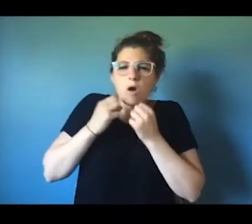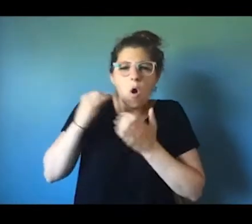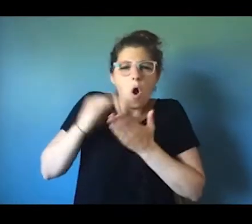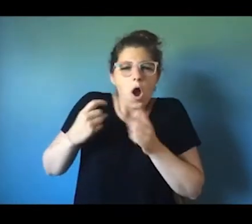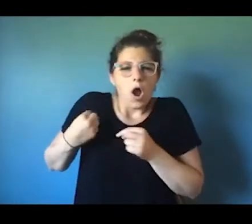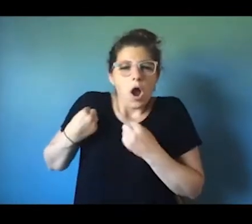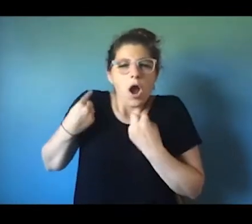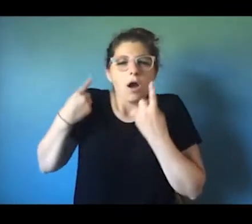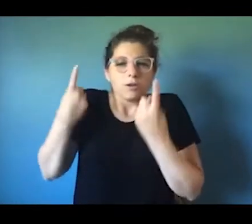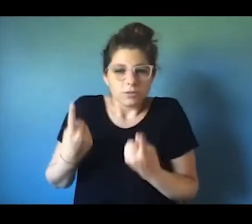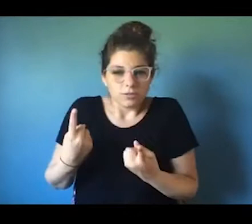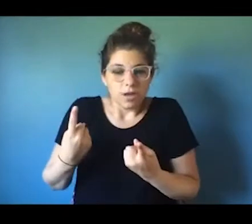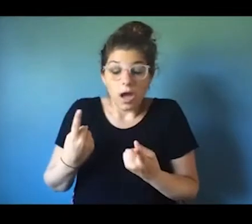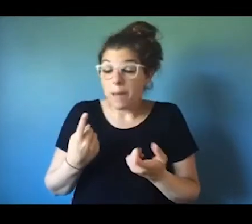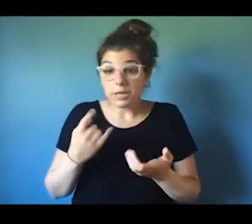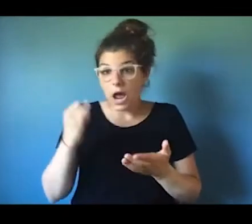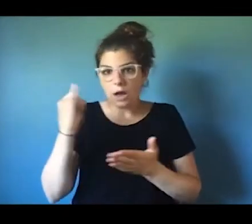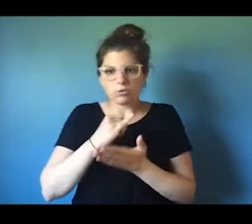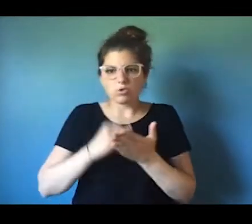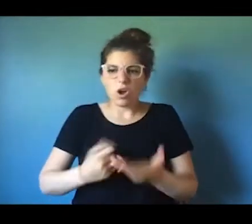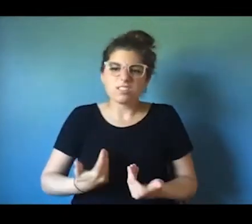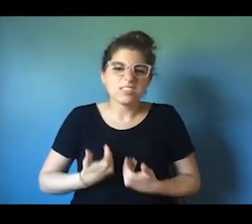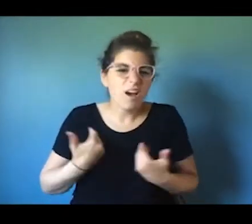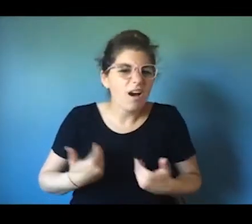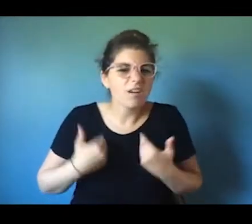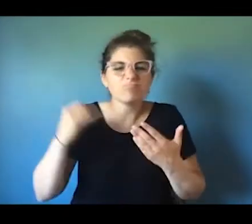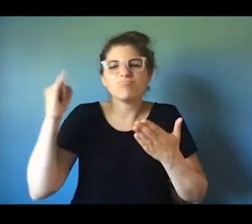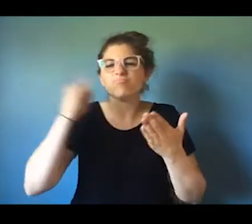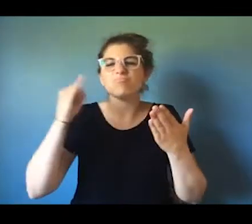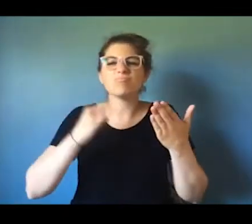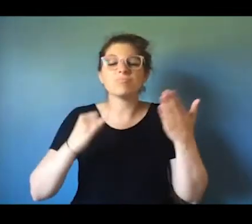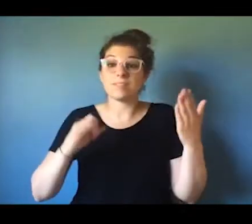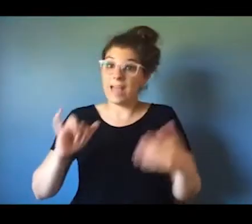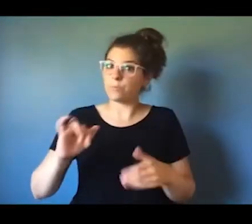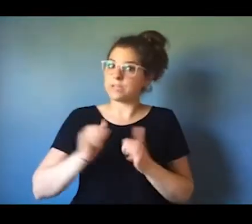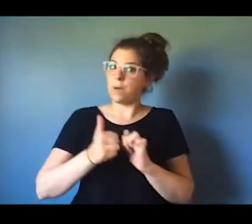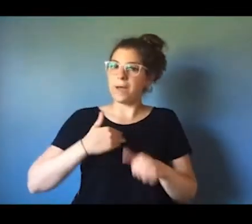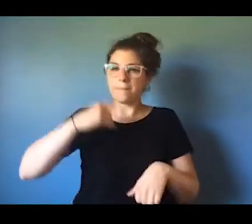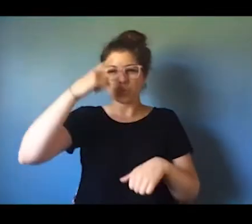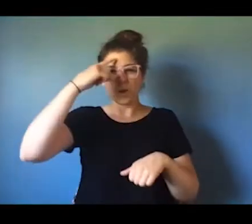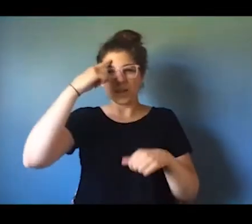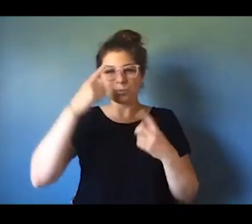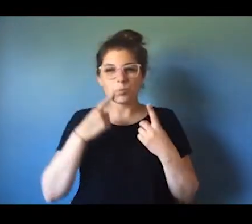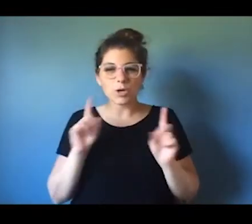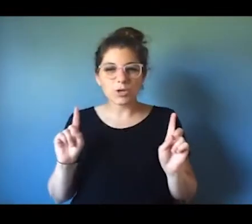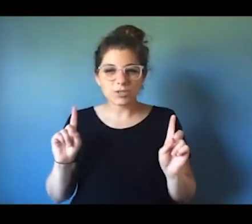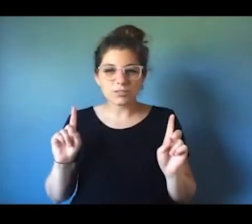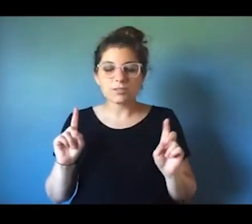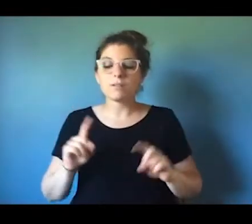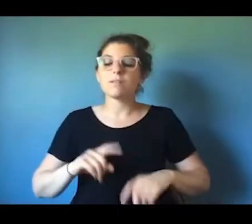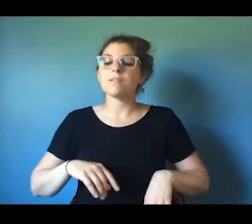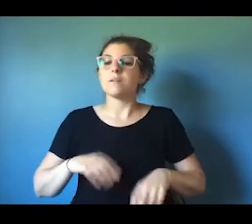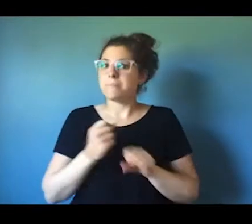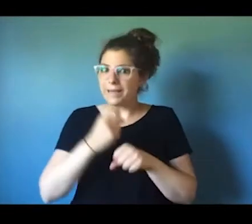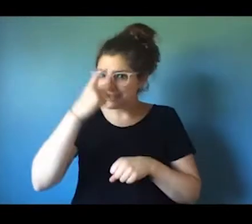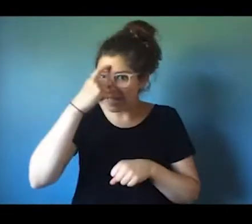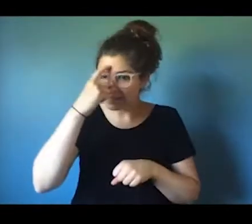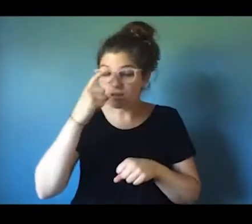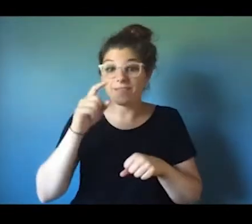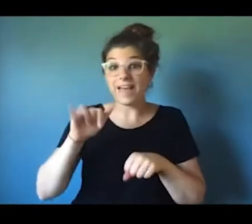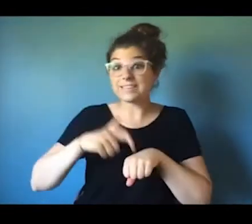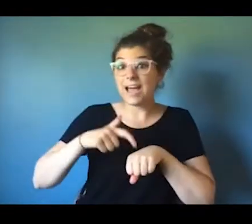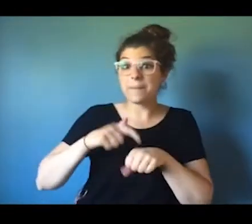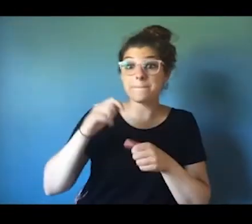one reason was because I had art all my life. I think I could draw before I could walk. I just had one of those brains that it just